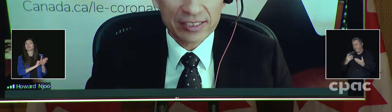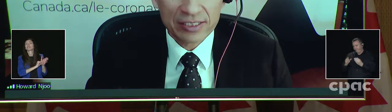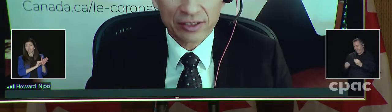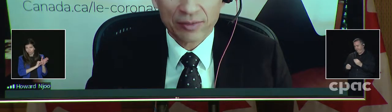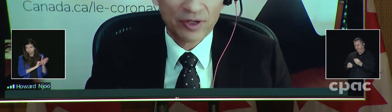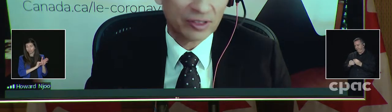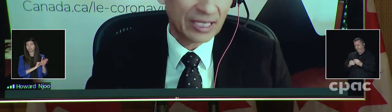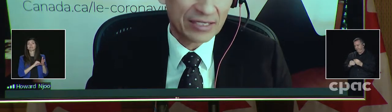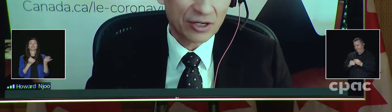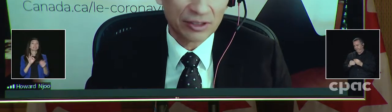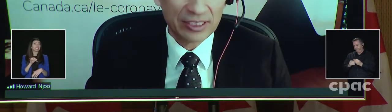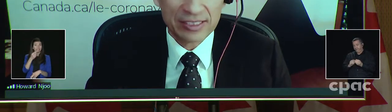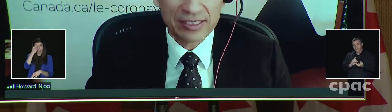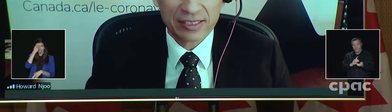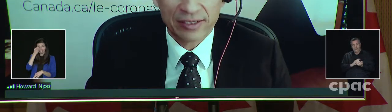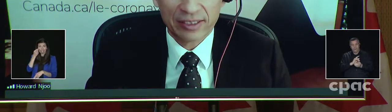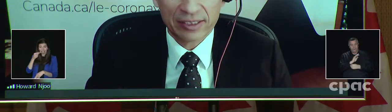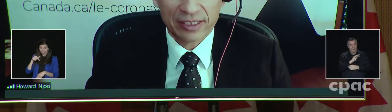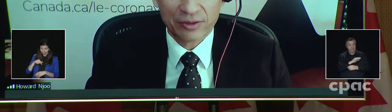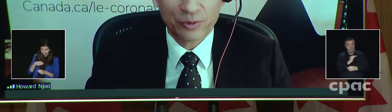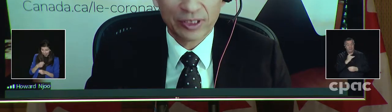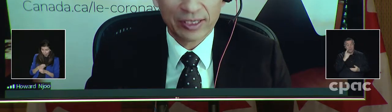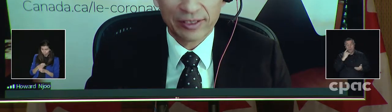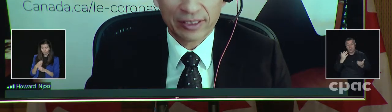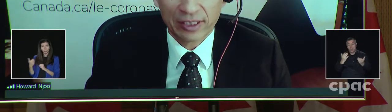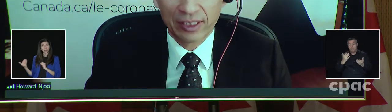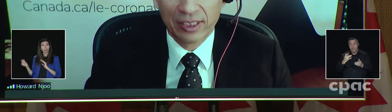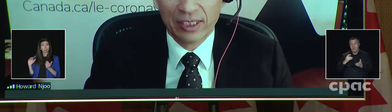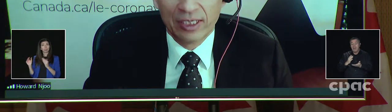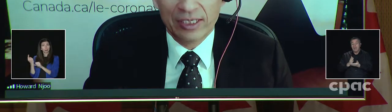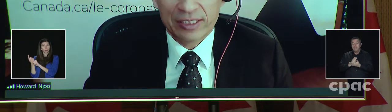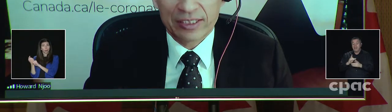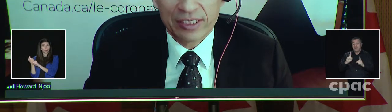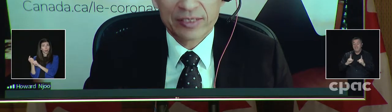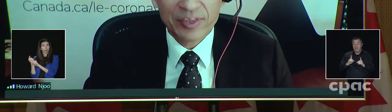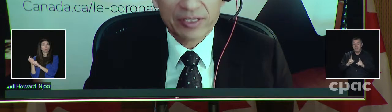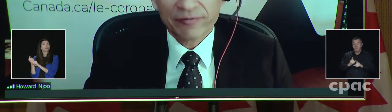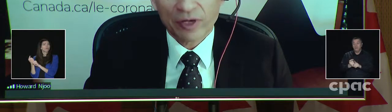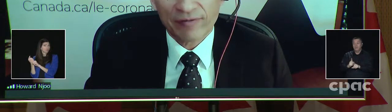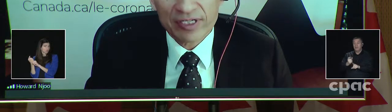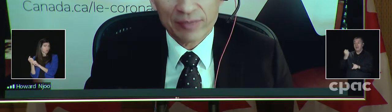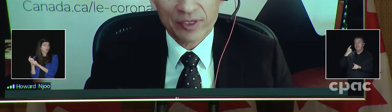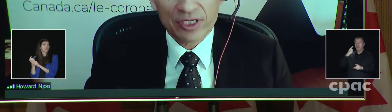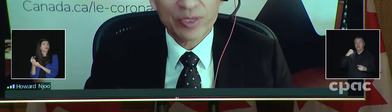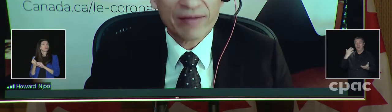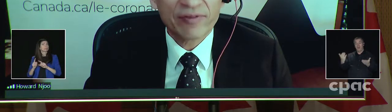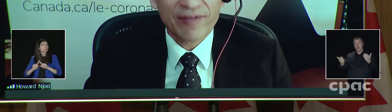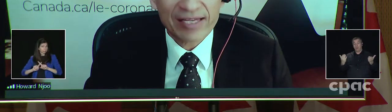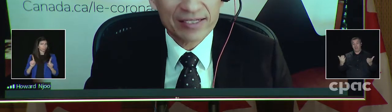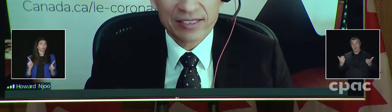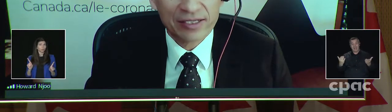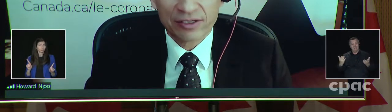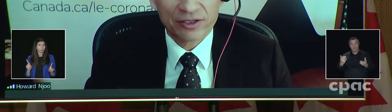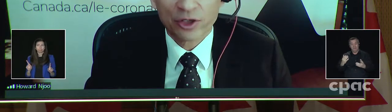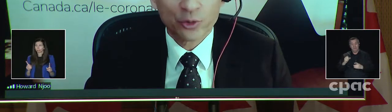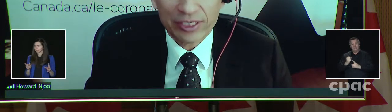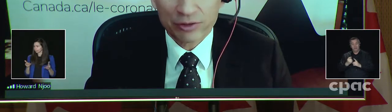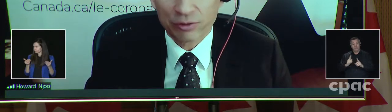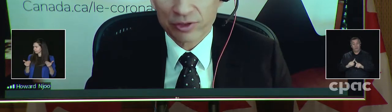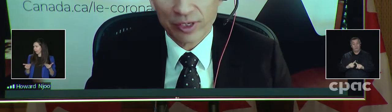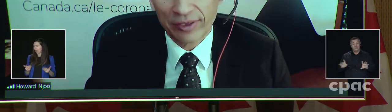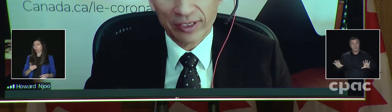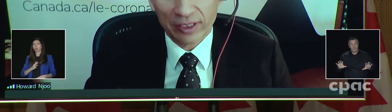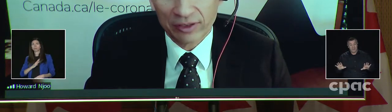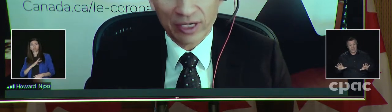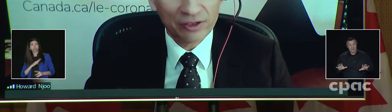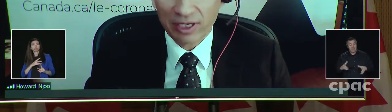holiday season compared to last holiday season, I think it really, I think it's a bit different, obviously, because we have the vaccines and they're a great tool.